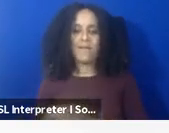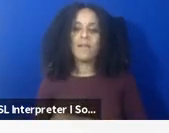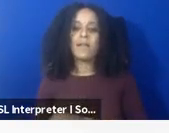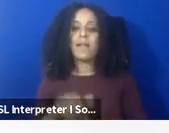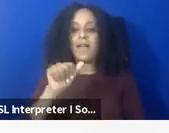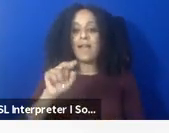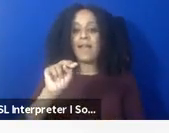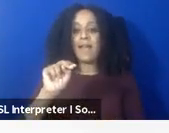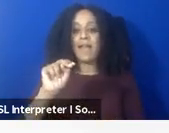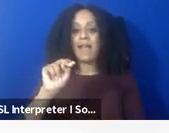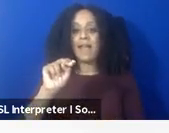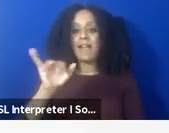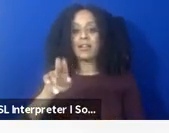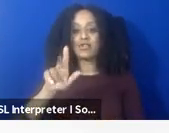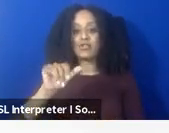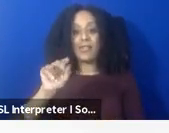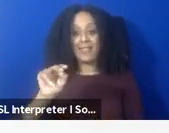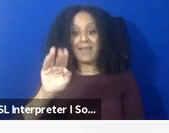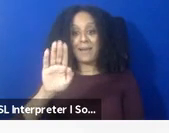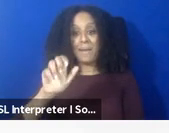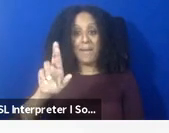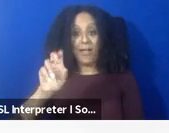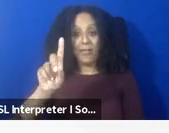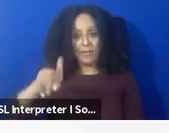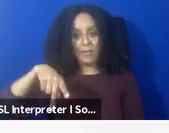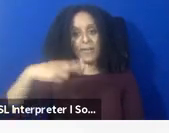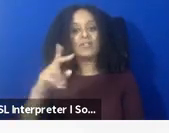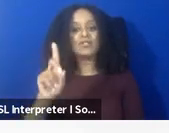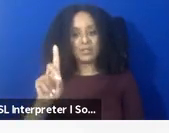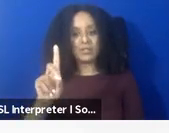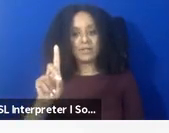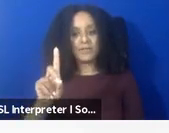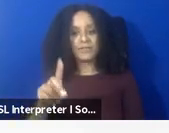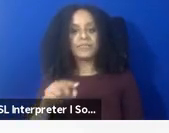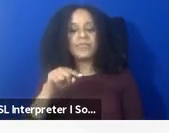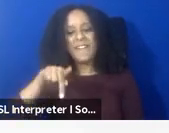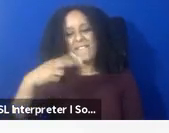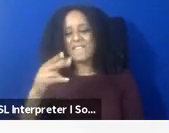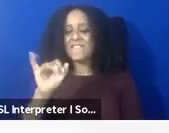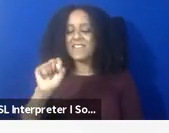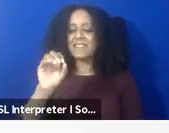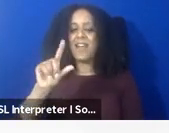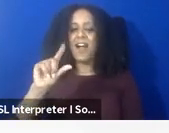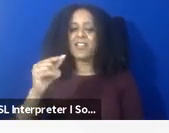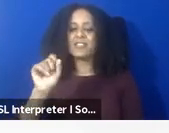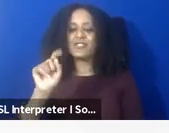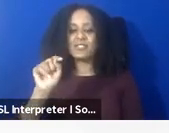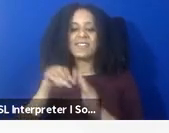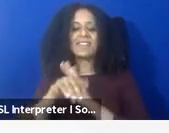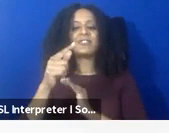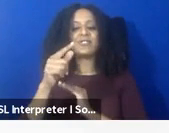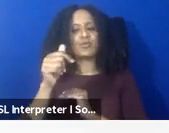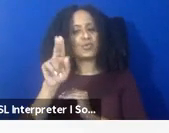Angeline Ballard, PhD, is an exercise physiologist and a recent graduate of Georgia State